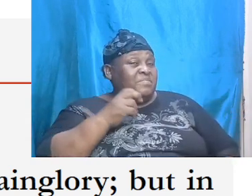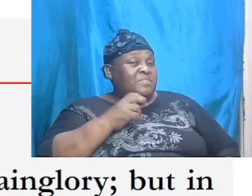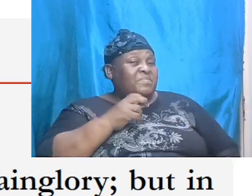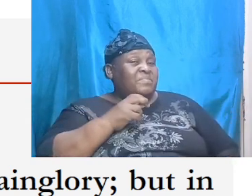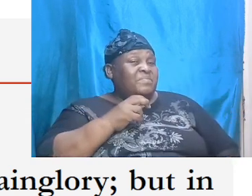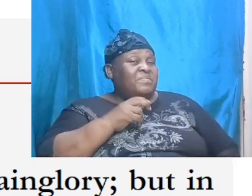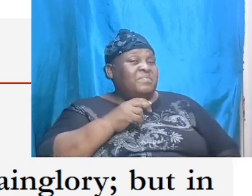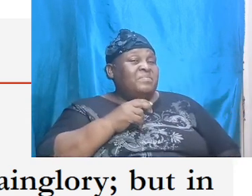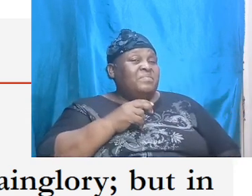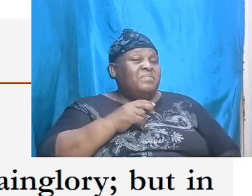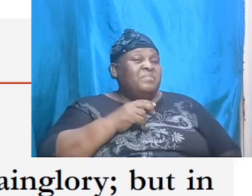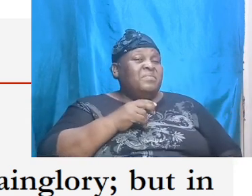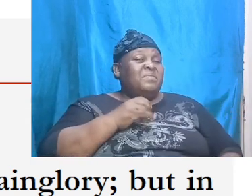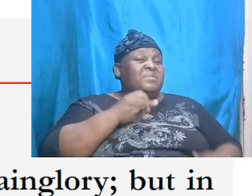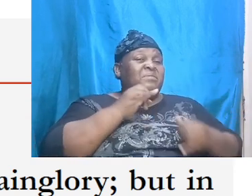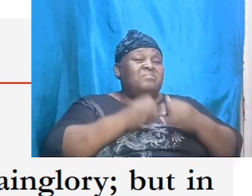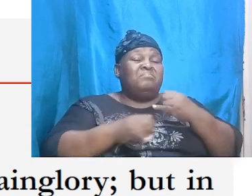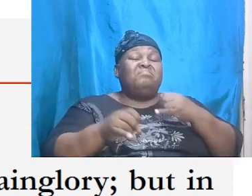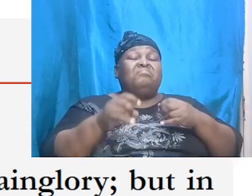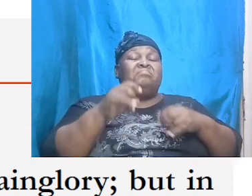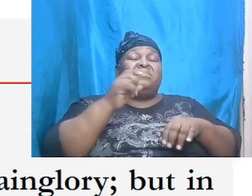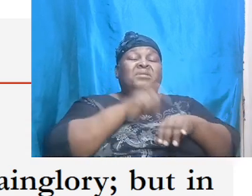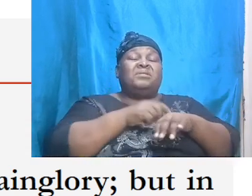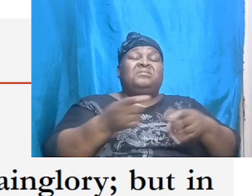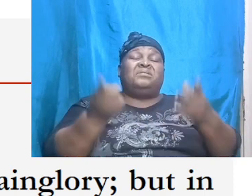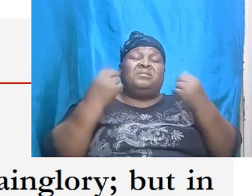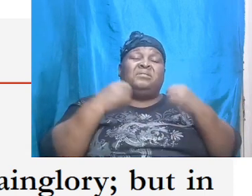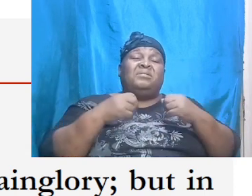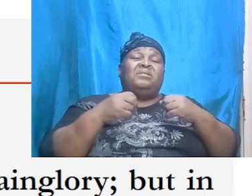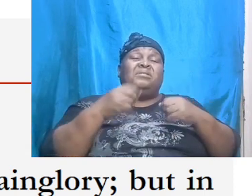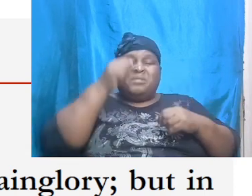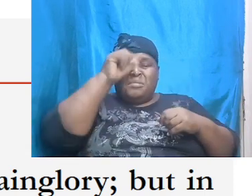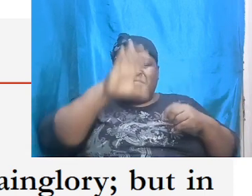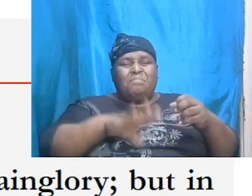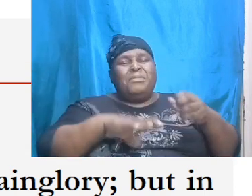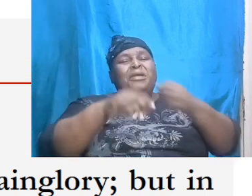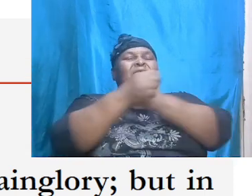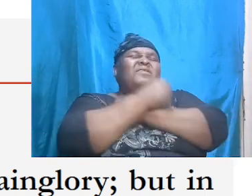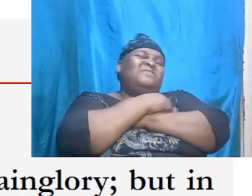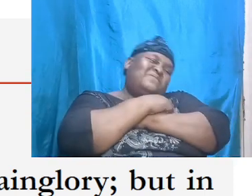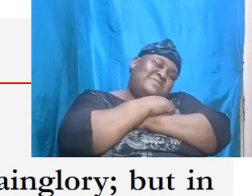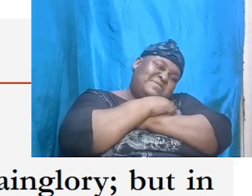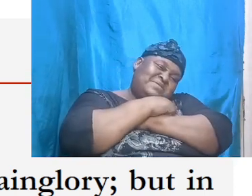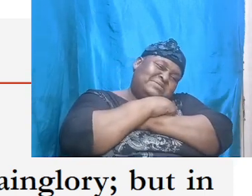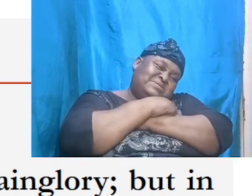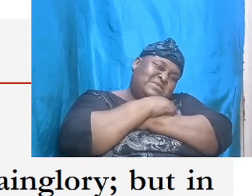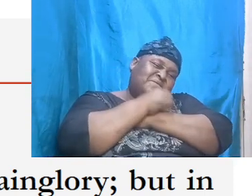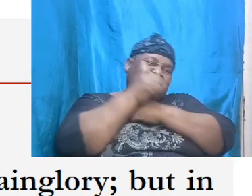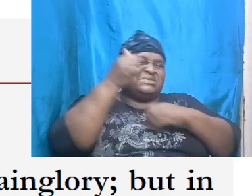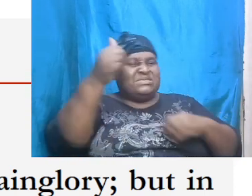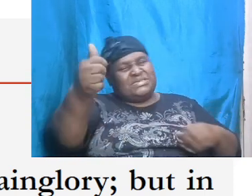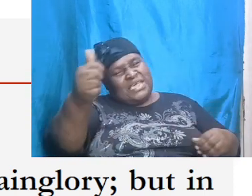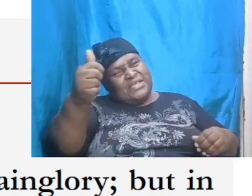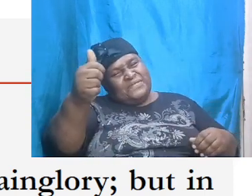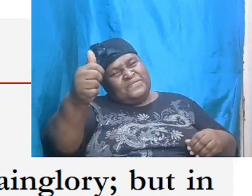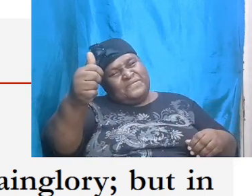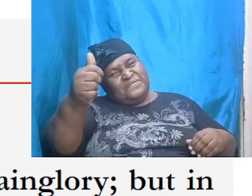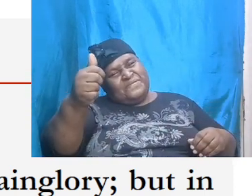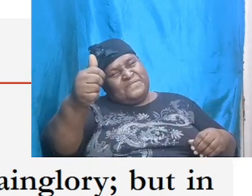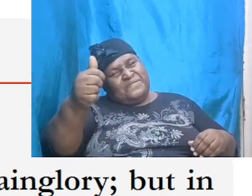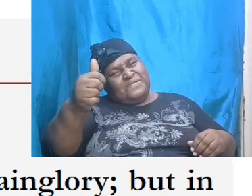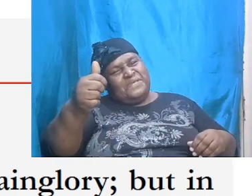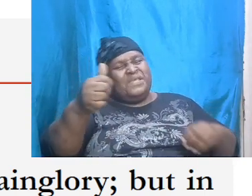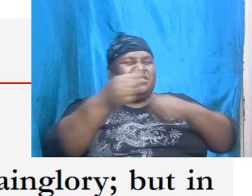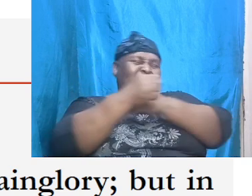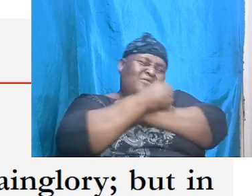looking for. It's saying, in the last days, perilous times shall come, for men shall be lovers of their own selves. That's the one. So, if you look at it, if they are lovers